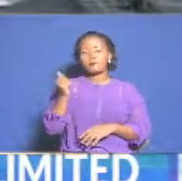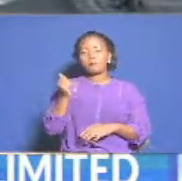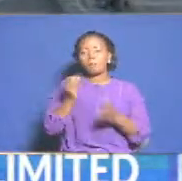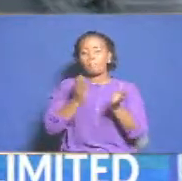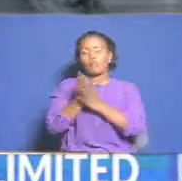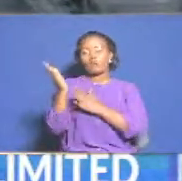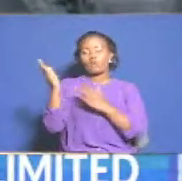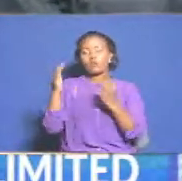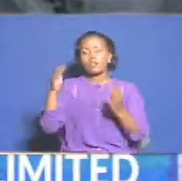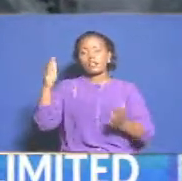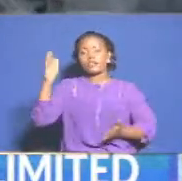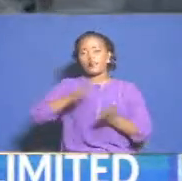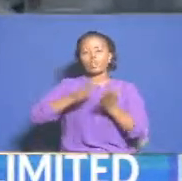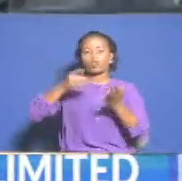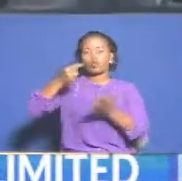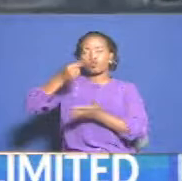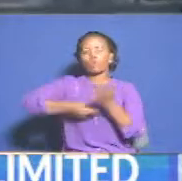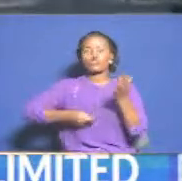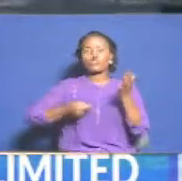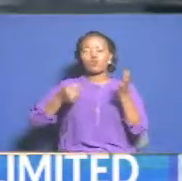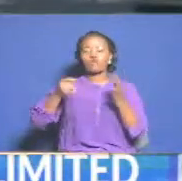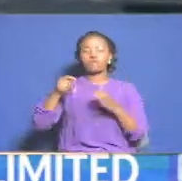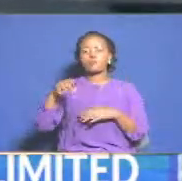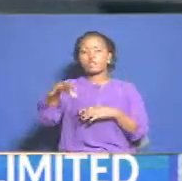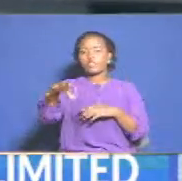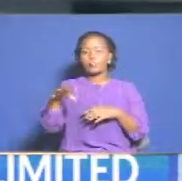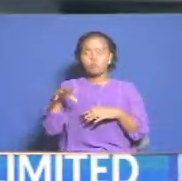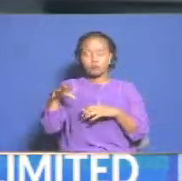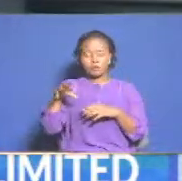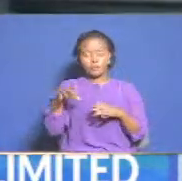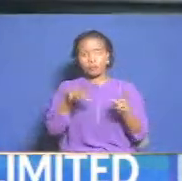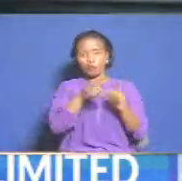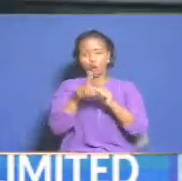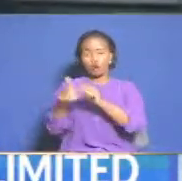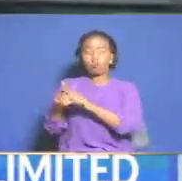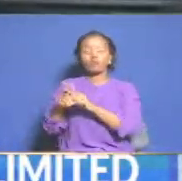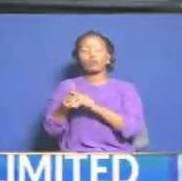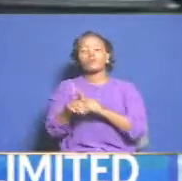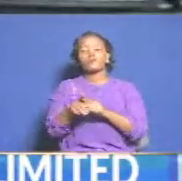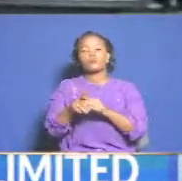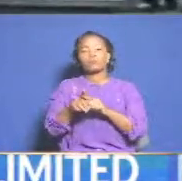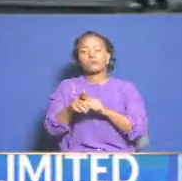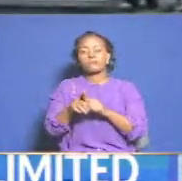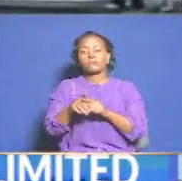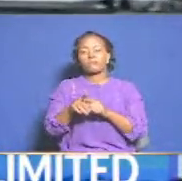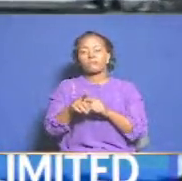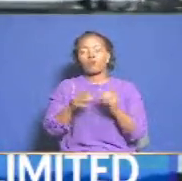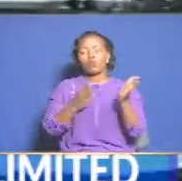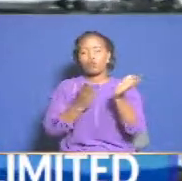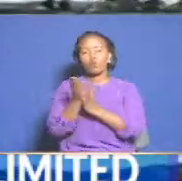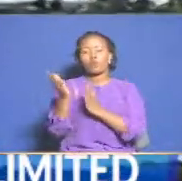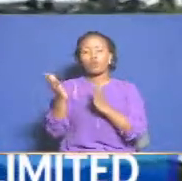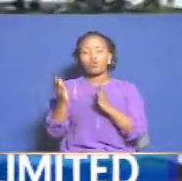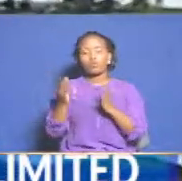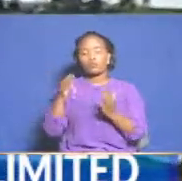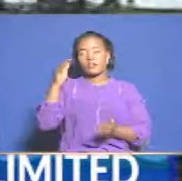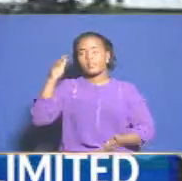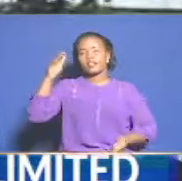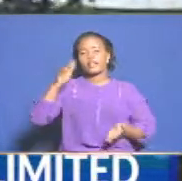the reduction in cost of transport, as well as a result of the